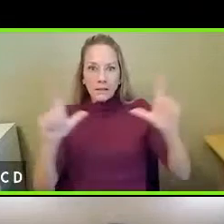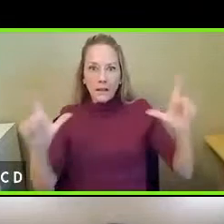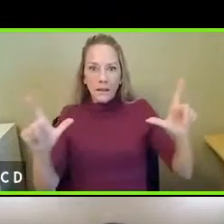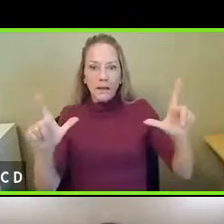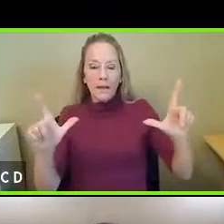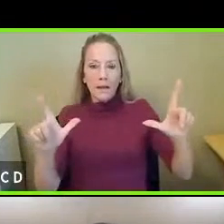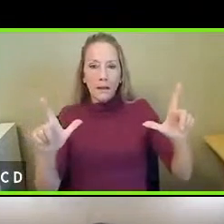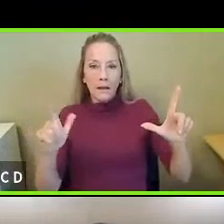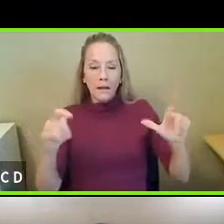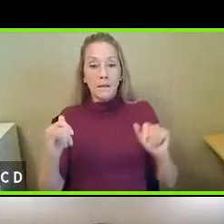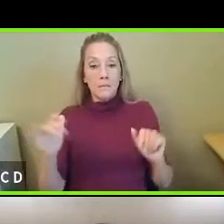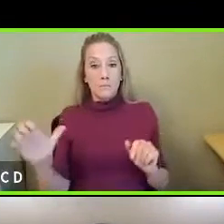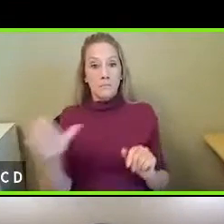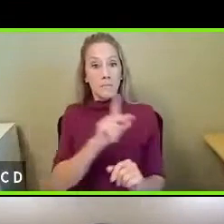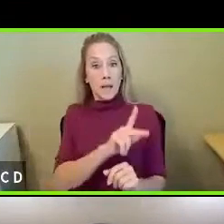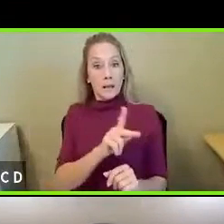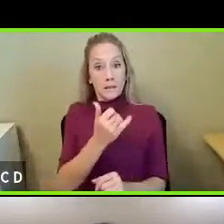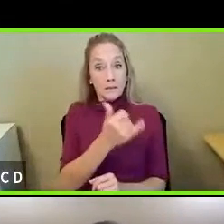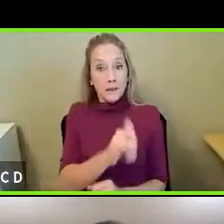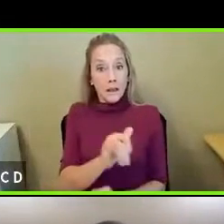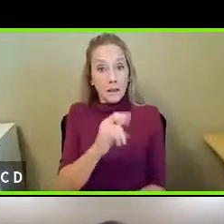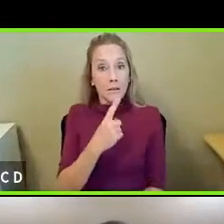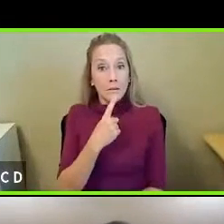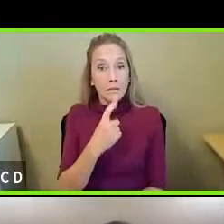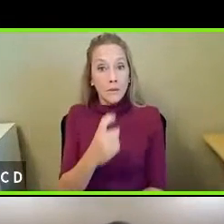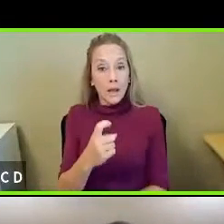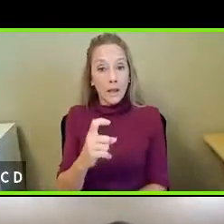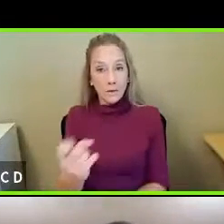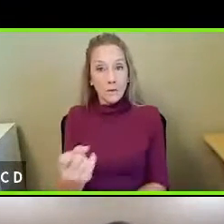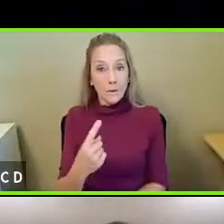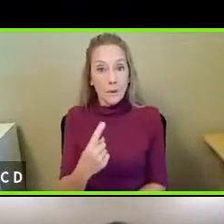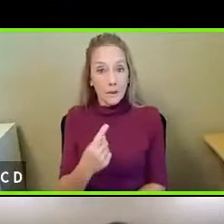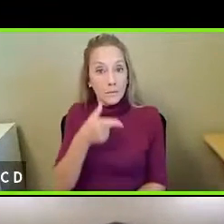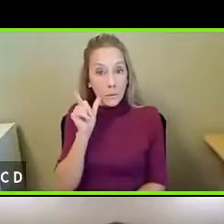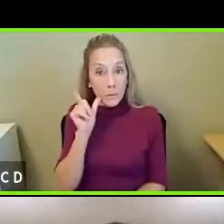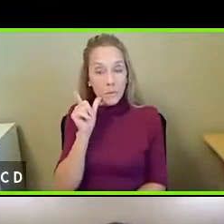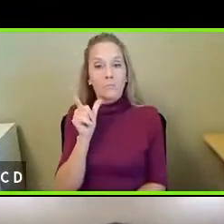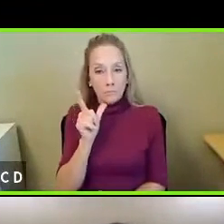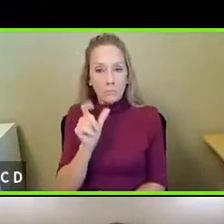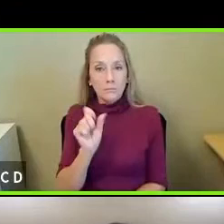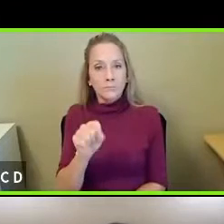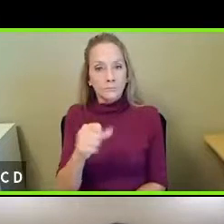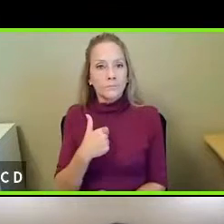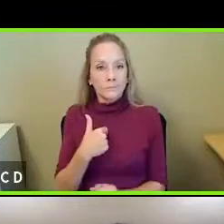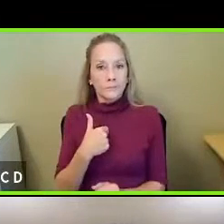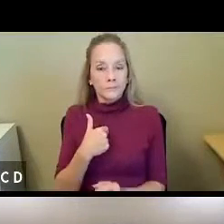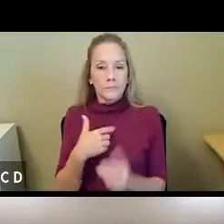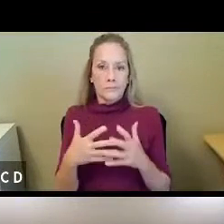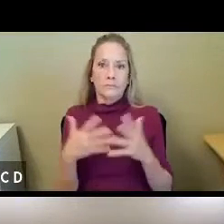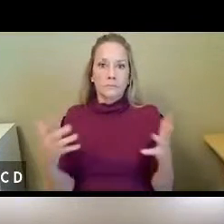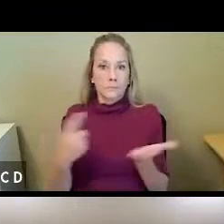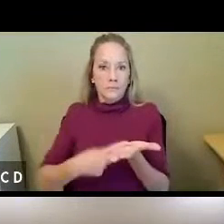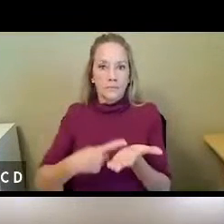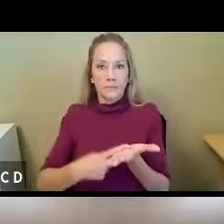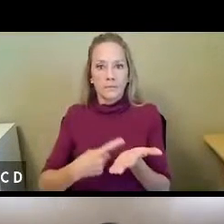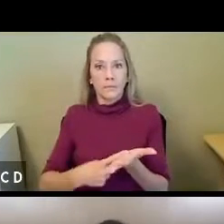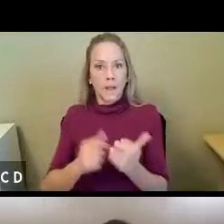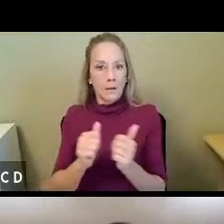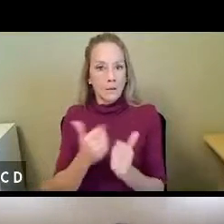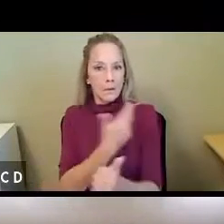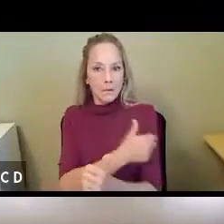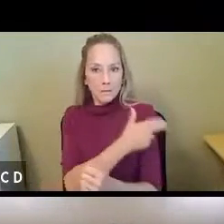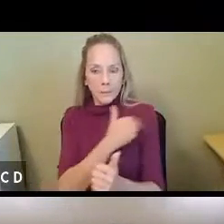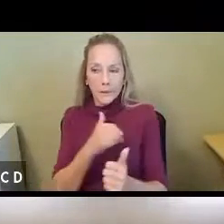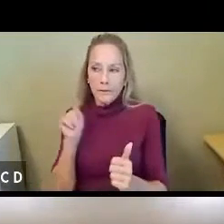so back to the yellow-red question, we did have significant discussion among the hospital